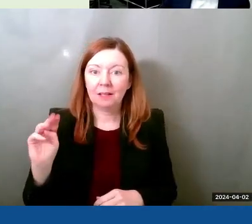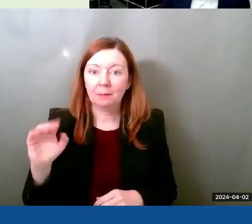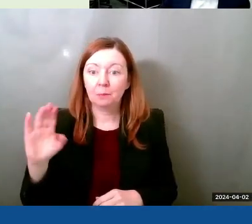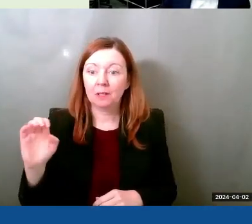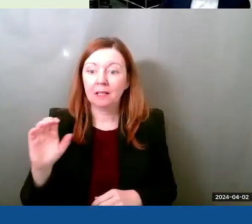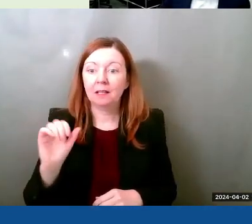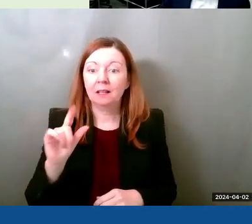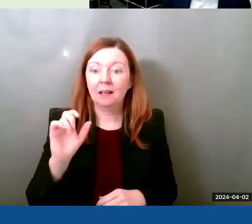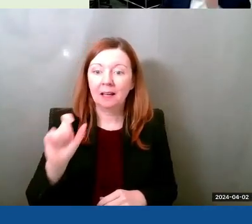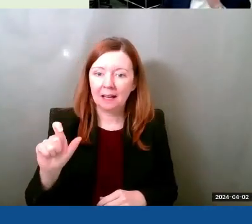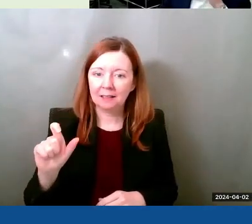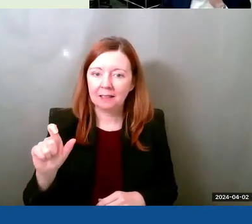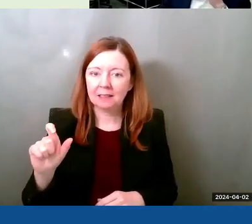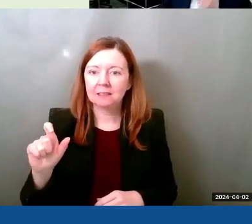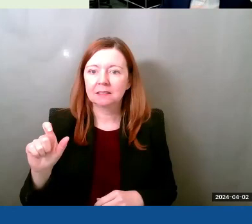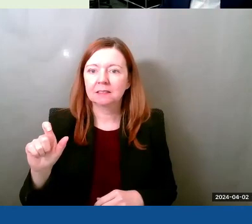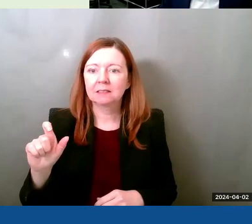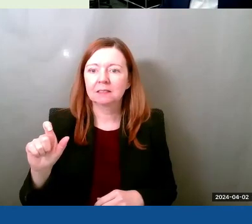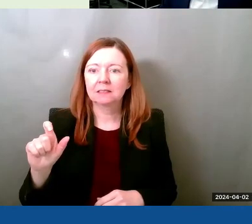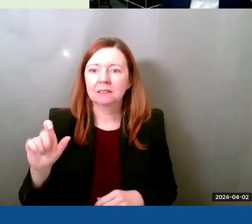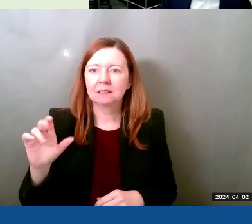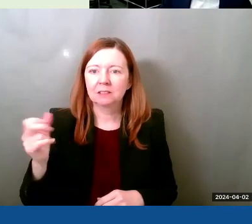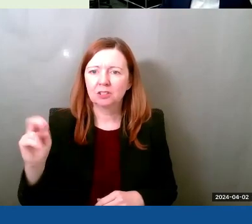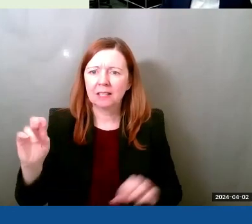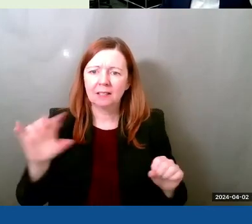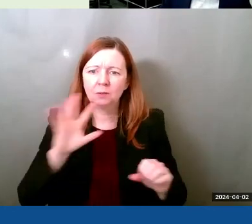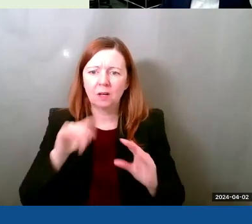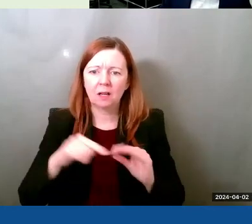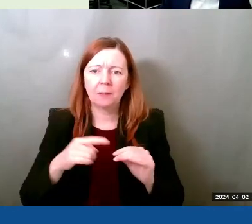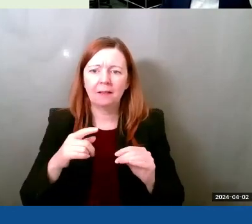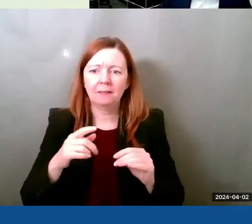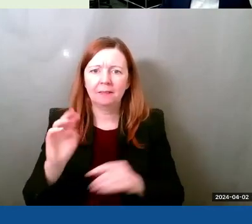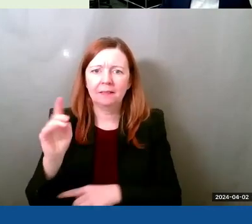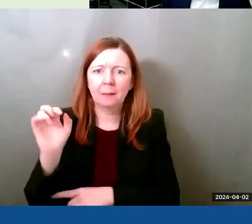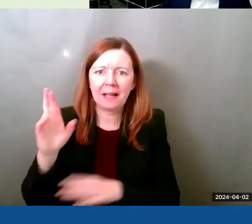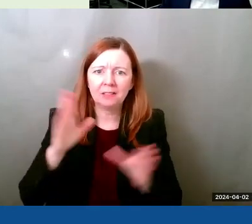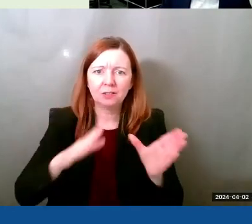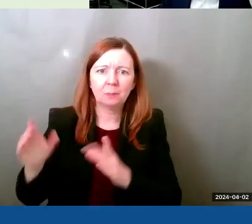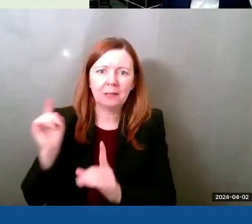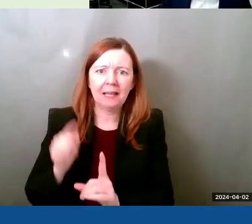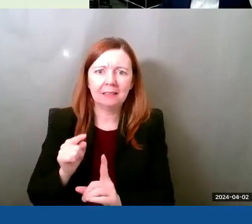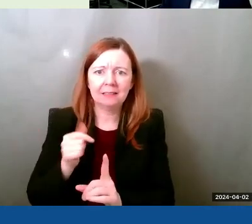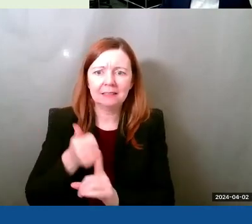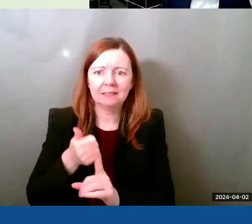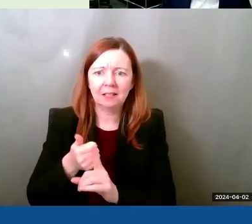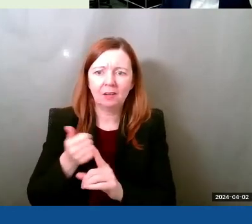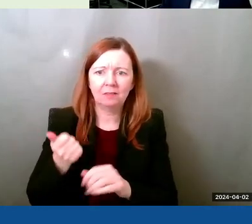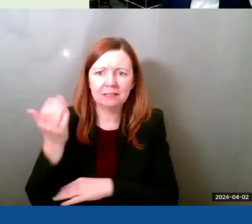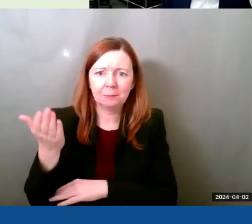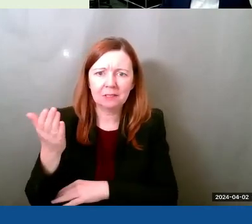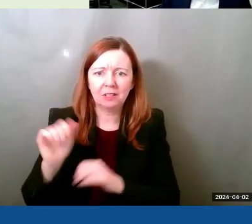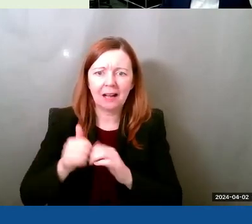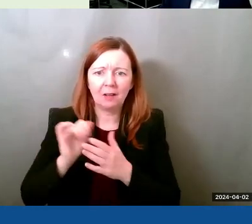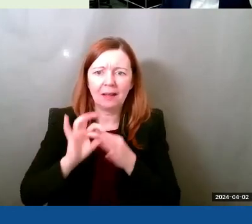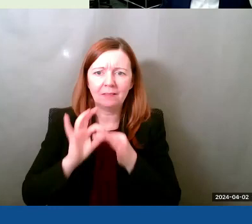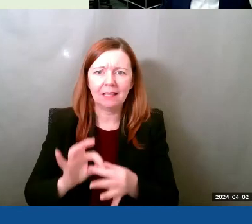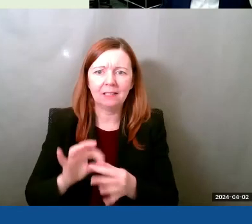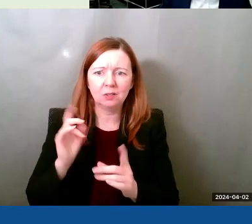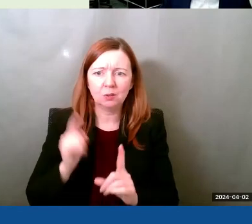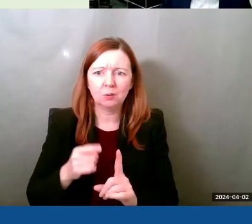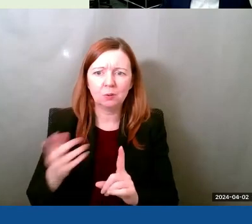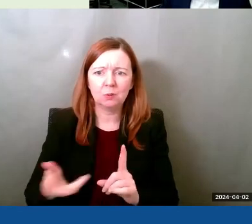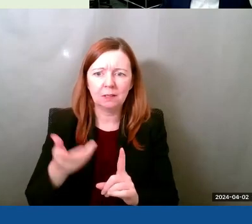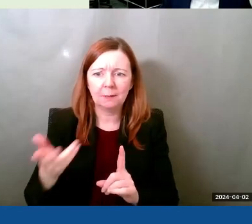Alex Chan, can you speak to the question about the master plan submission and how that relates